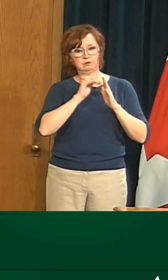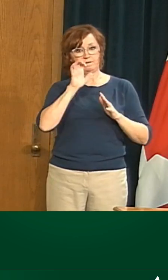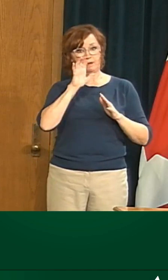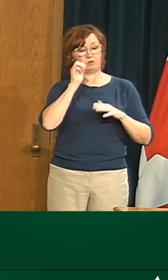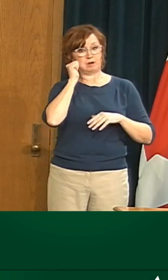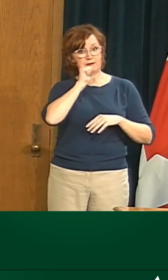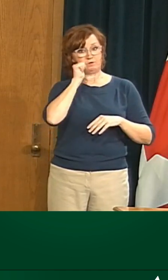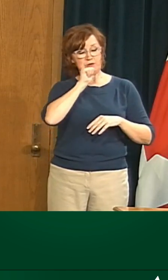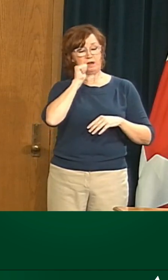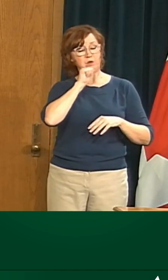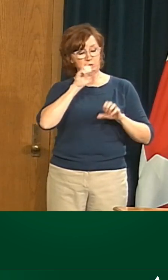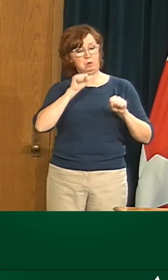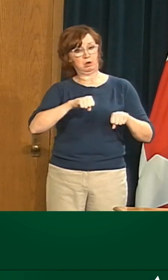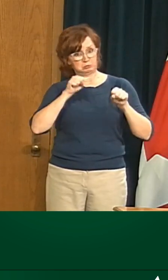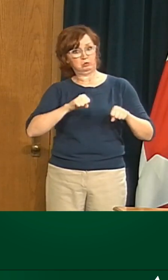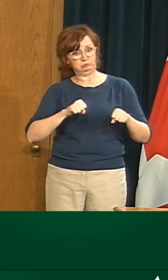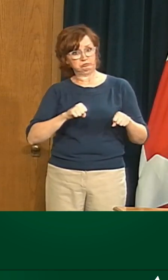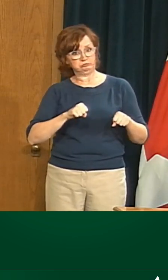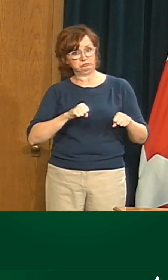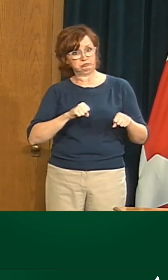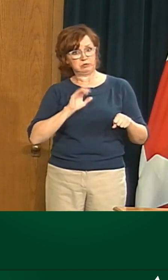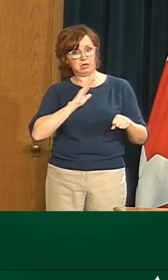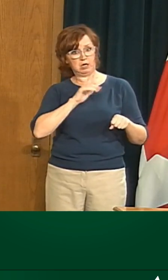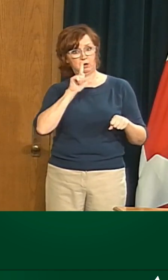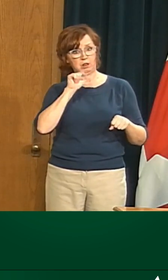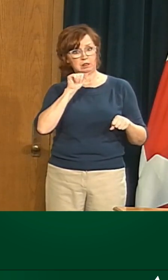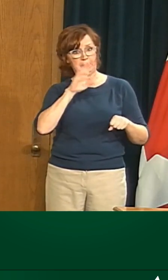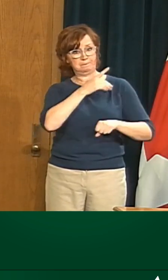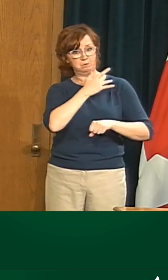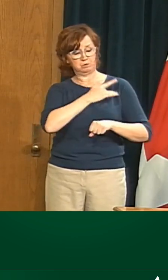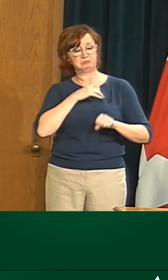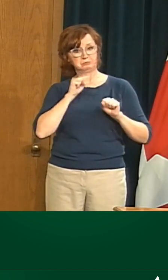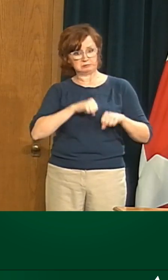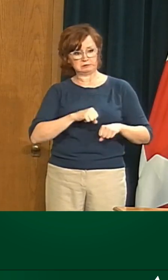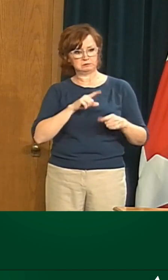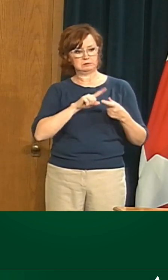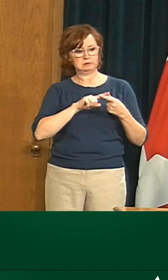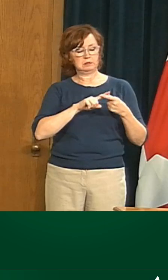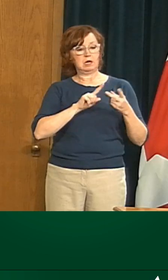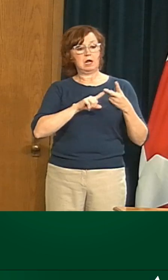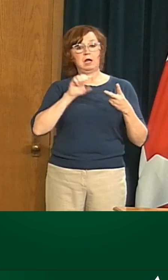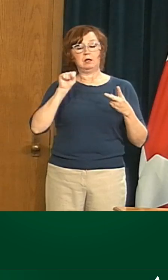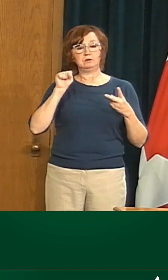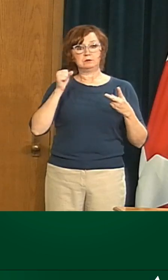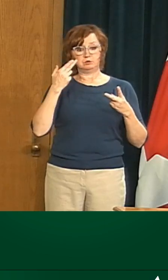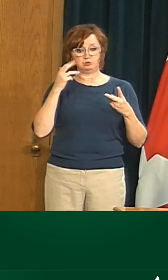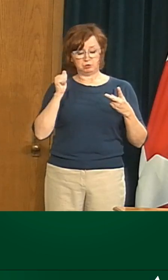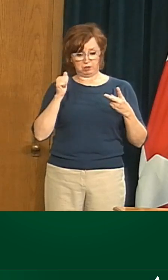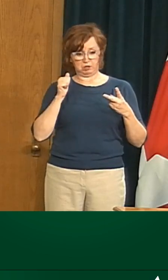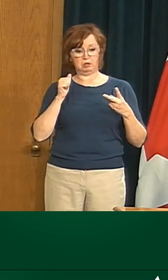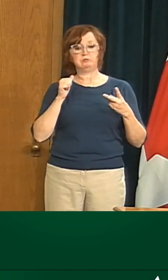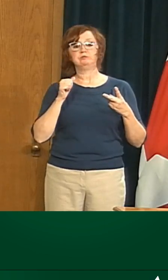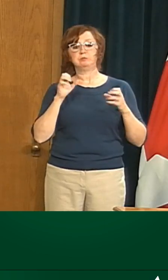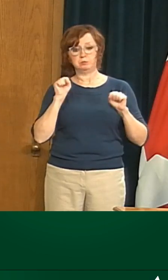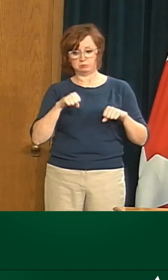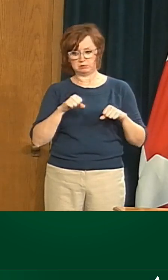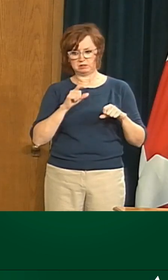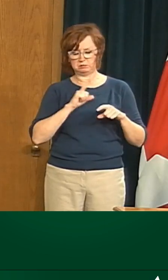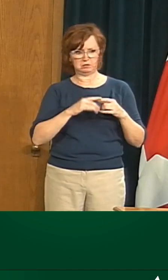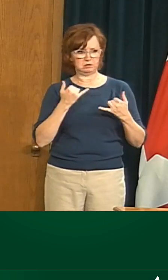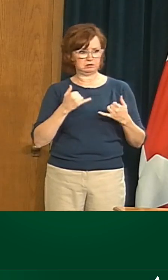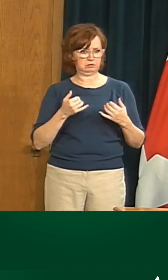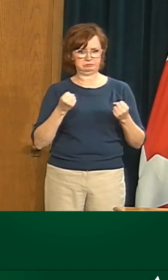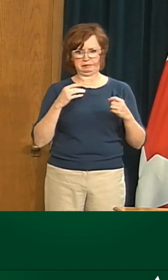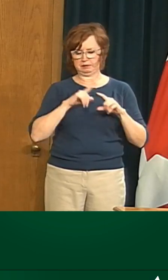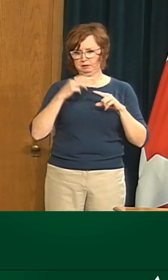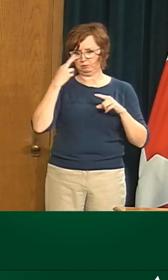Testing has gone down, like the SHA said in its media briefing, due to a variety of reasons, less coughs and colds,